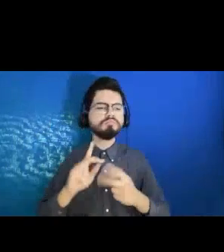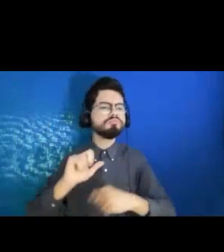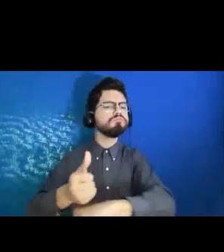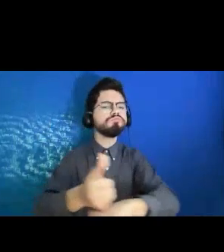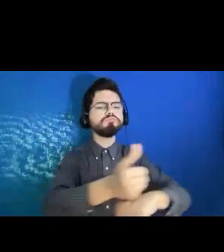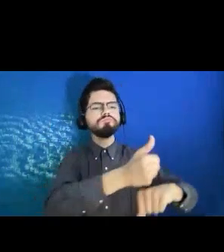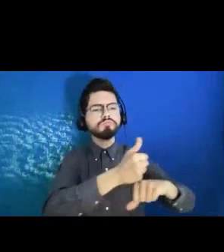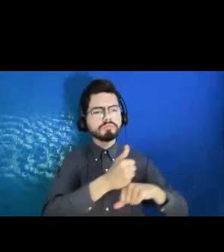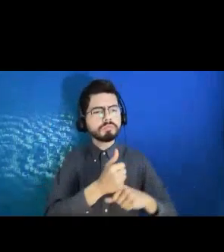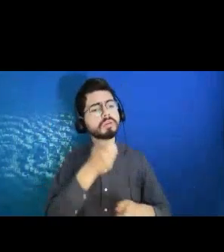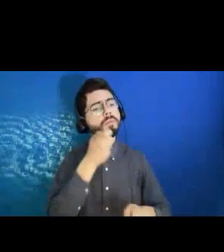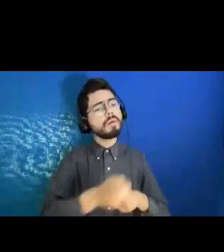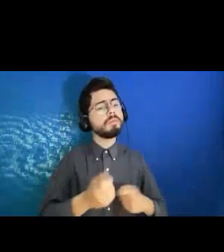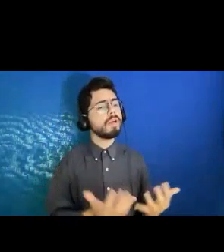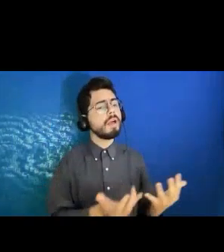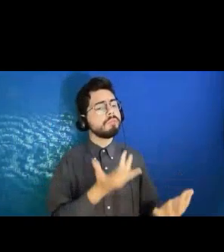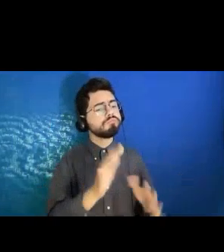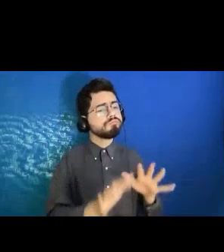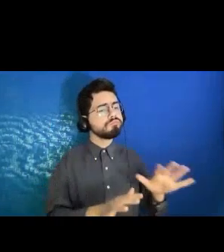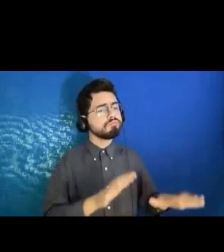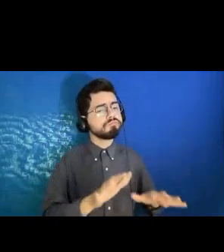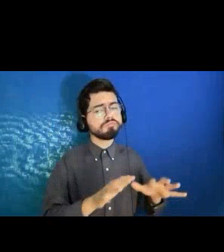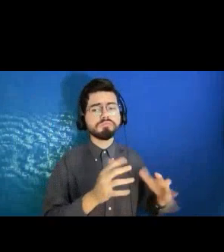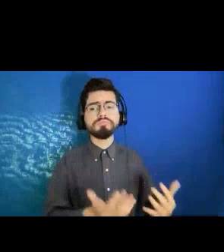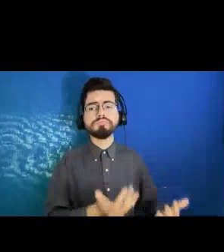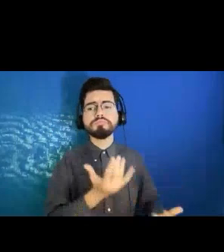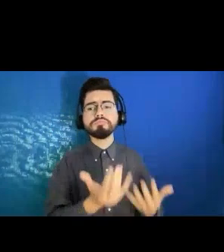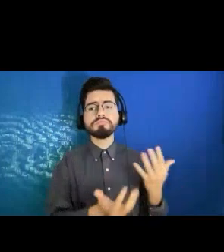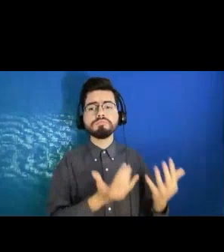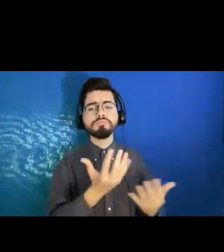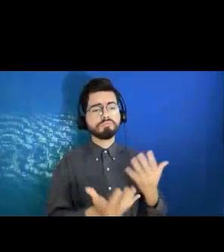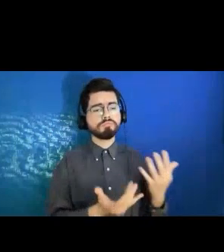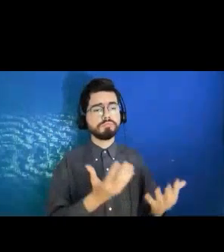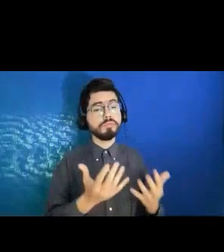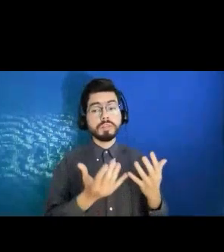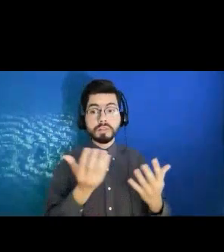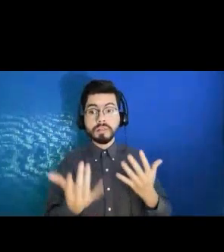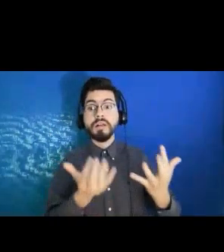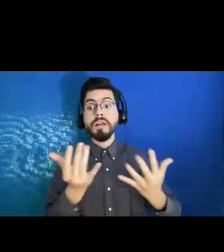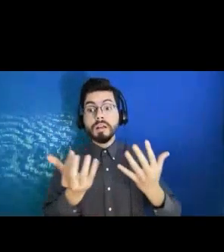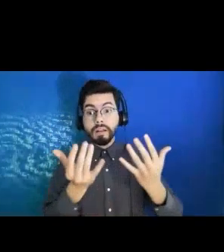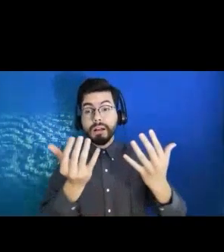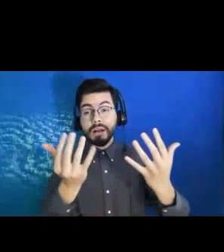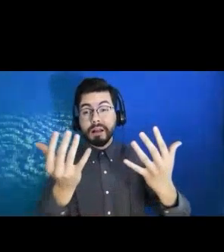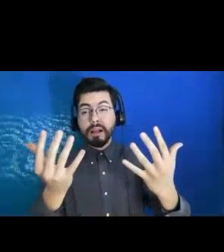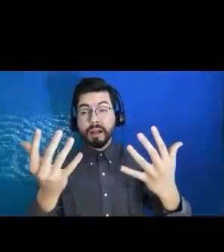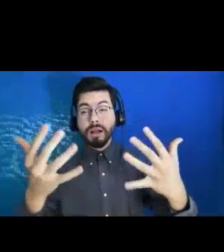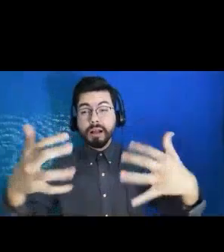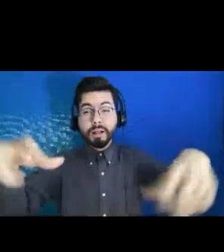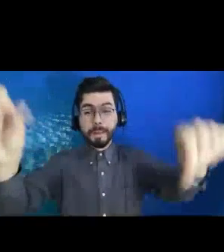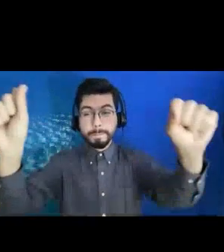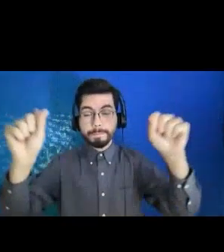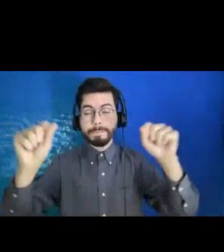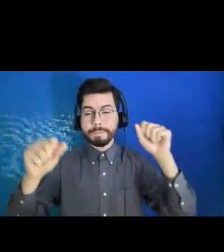when you have lots of people dispersed all over the landscape having campfires.